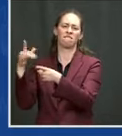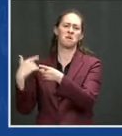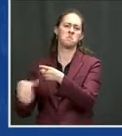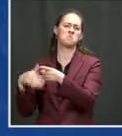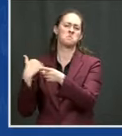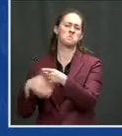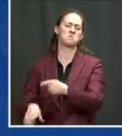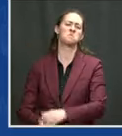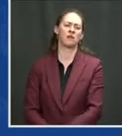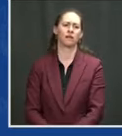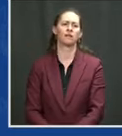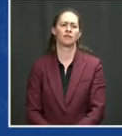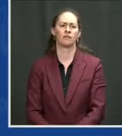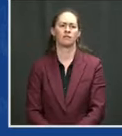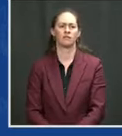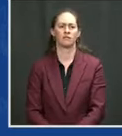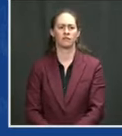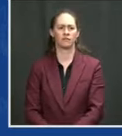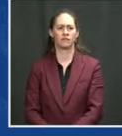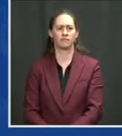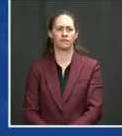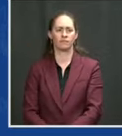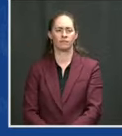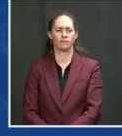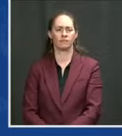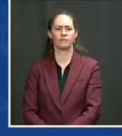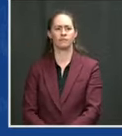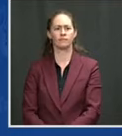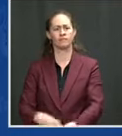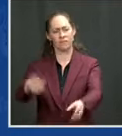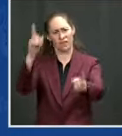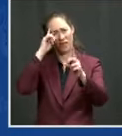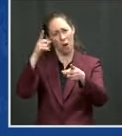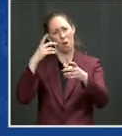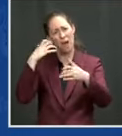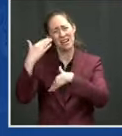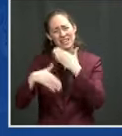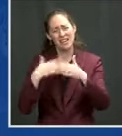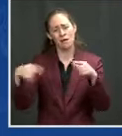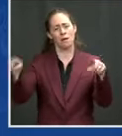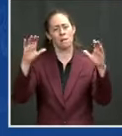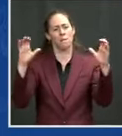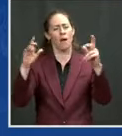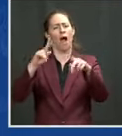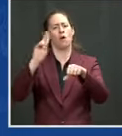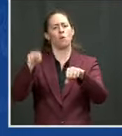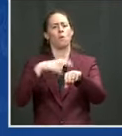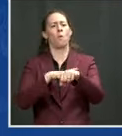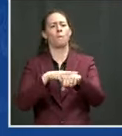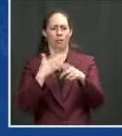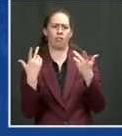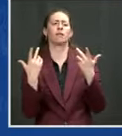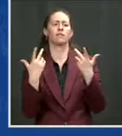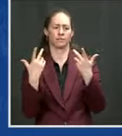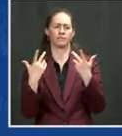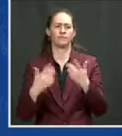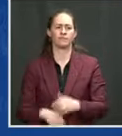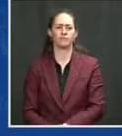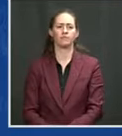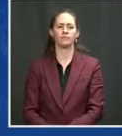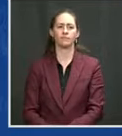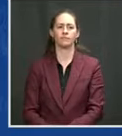the American people, succeed in getting vaccinated. Massachusetts is number two in the country. We have about 74 percent of our adult